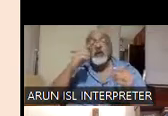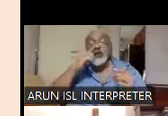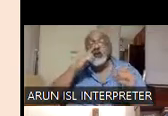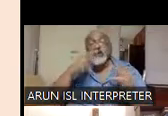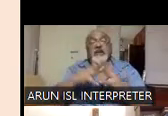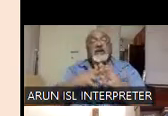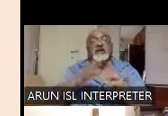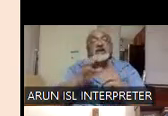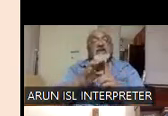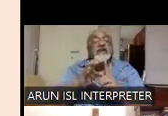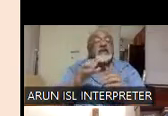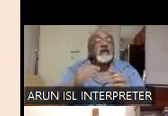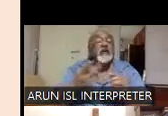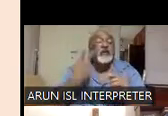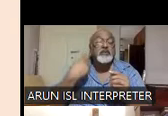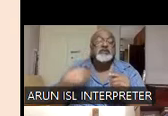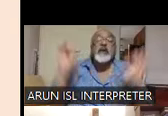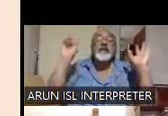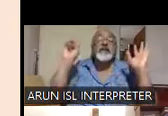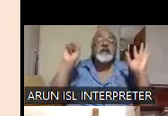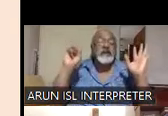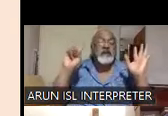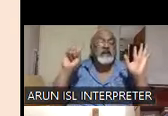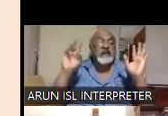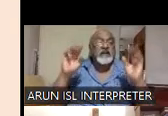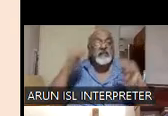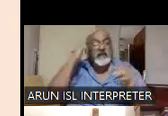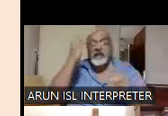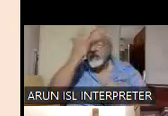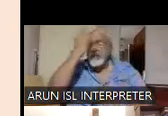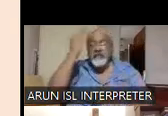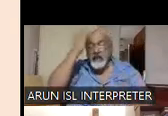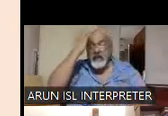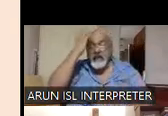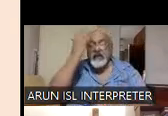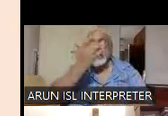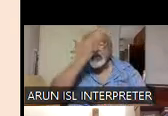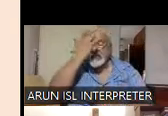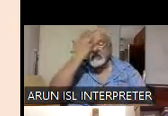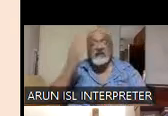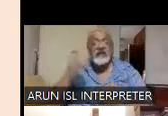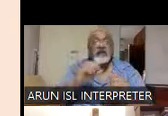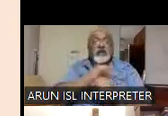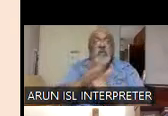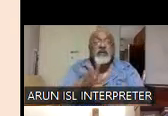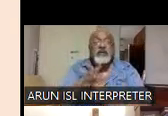And we know that, and we also know that the COVID-19 pandemic exacerbated it.